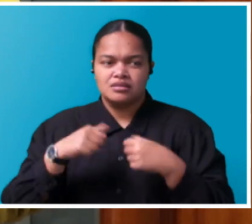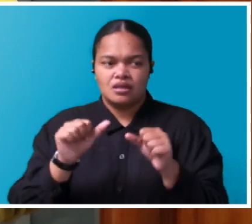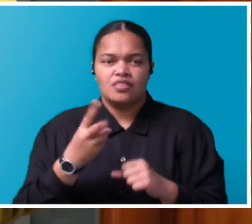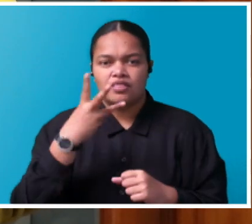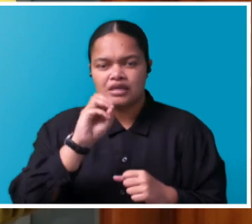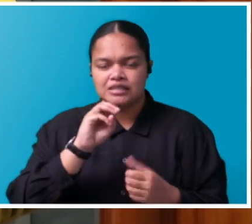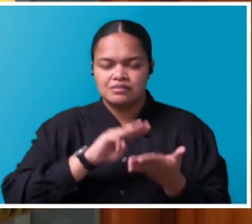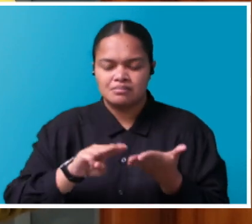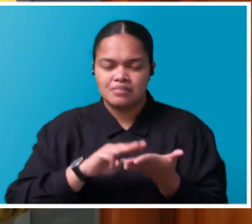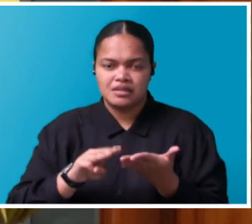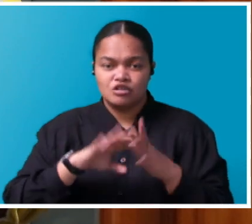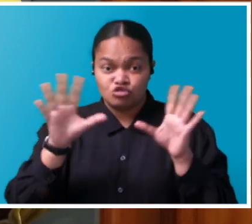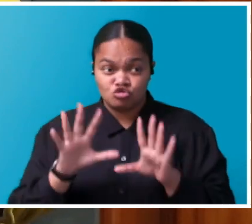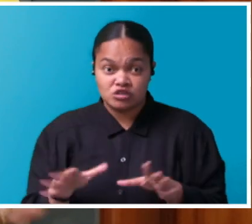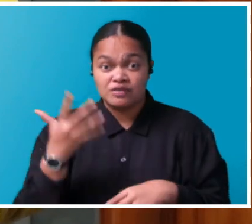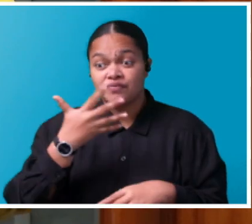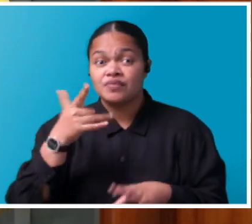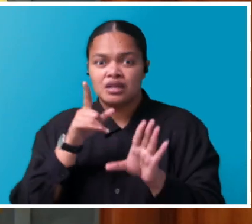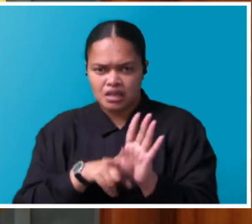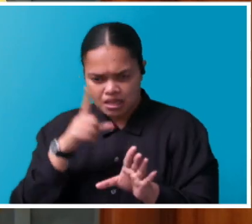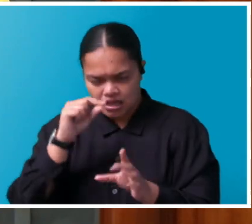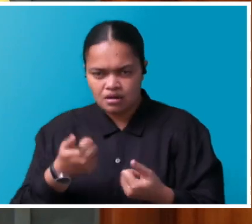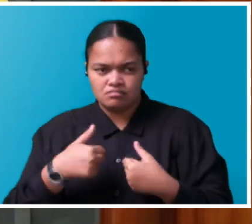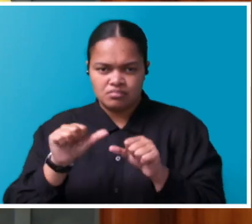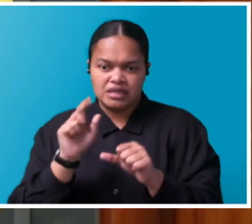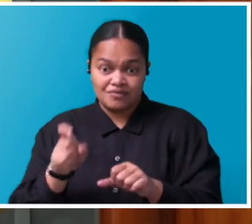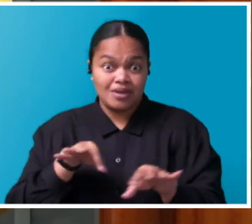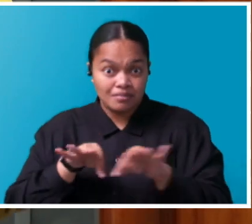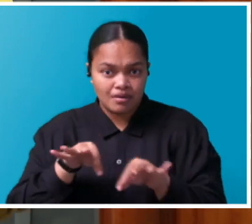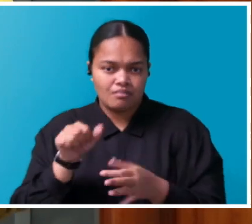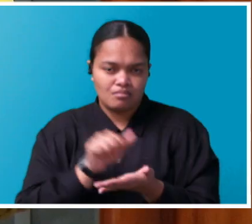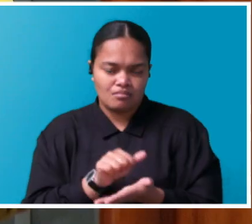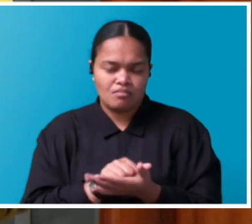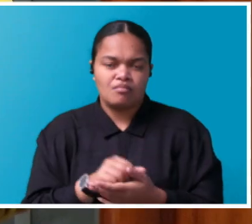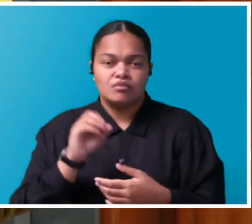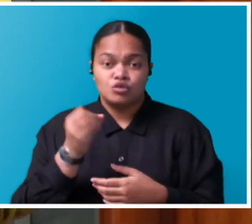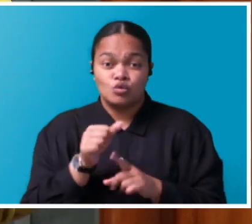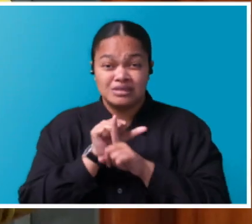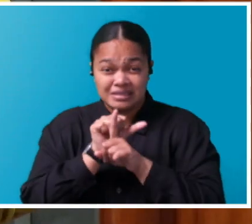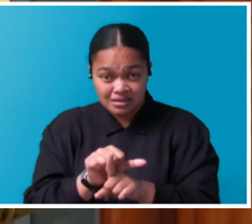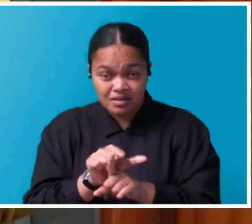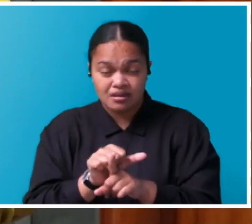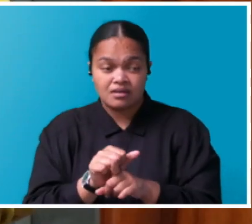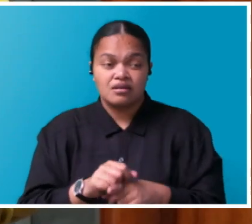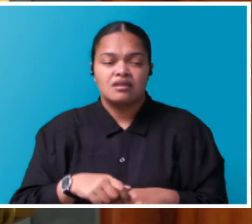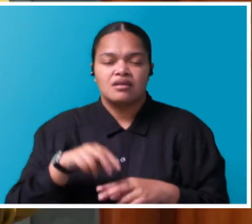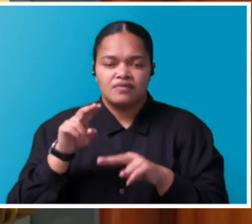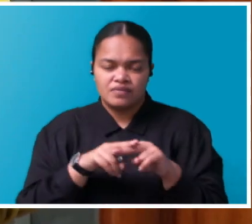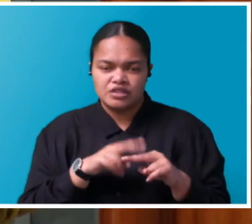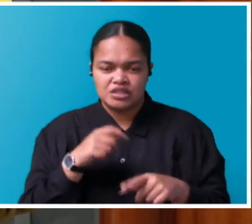in 15 years pledge can be achieved earlier than planned, and in doing so, safeguards and secures Fiji's timber